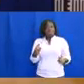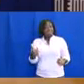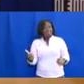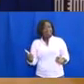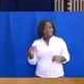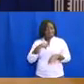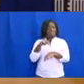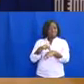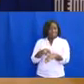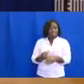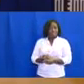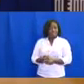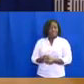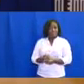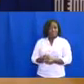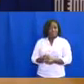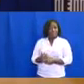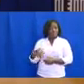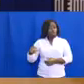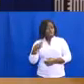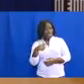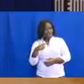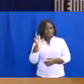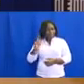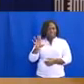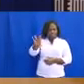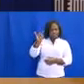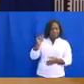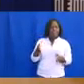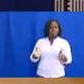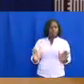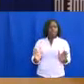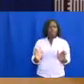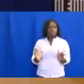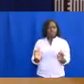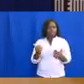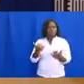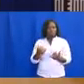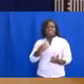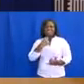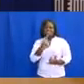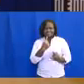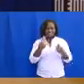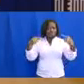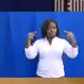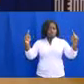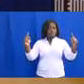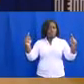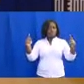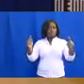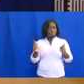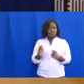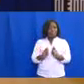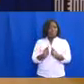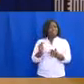of our nation. We therefore have to find a way of guaranteeing the prospects of the